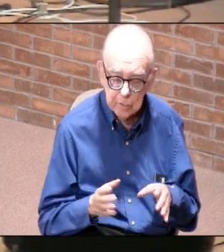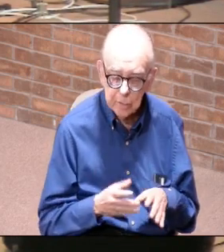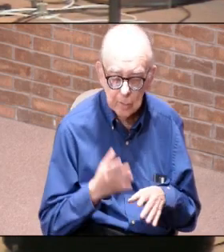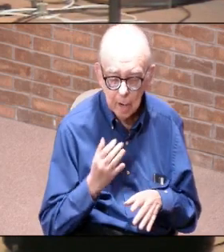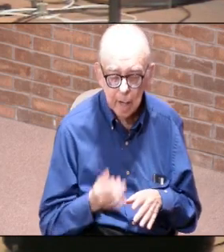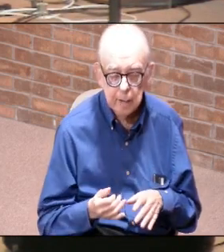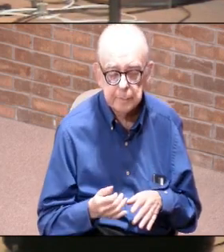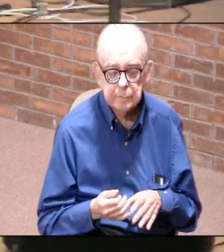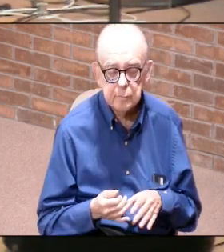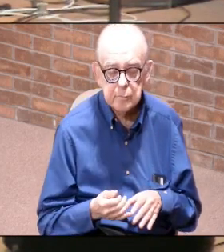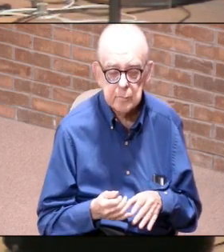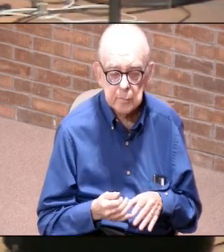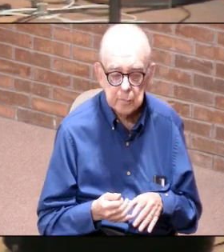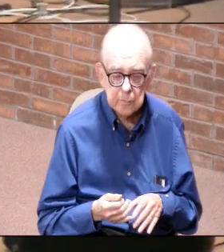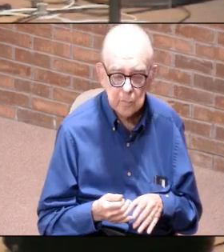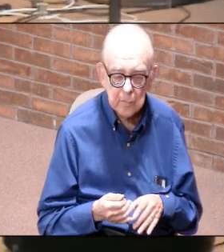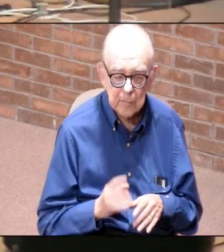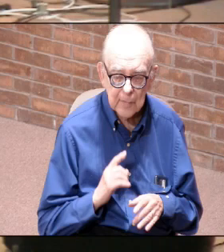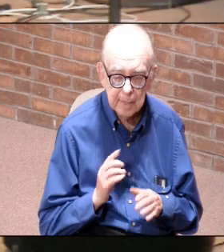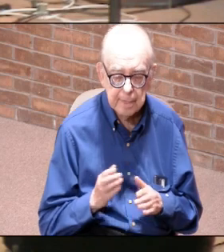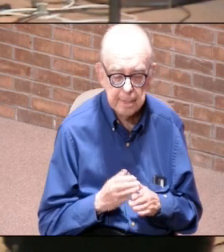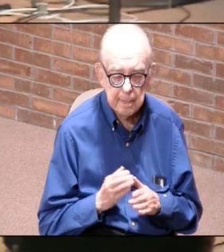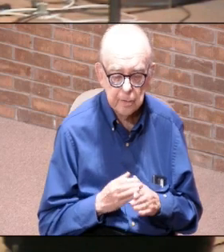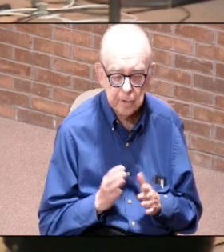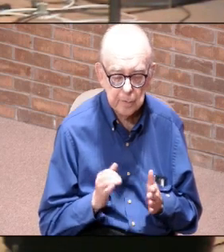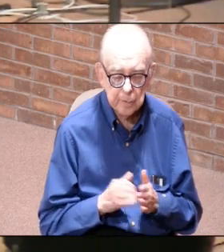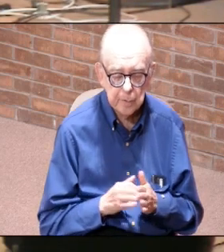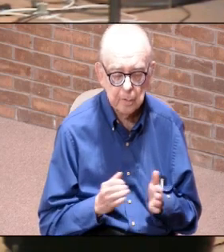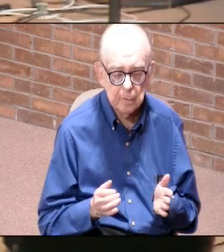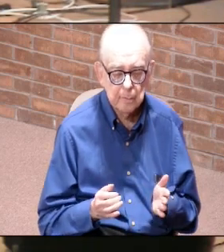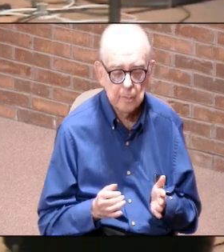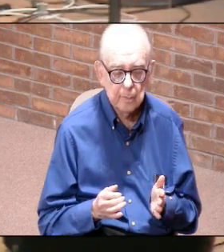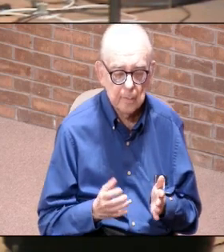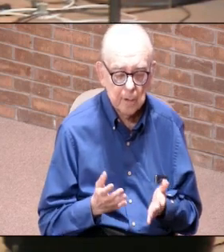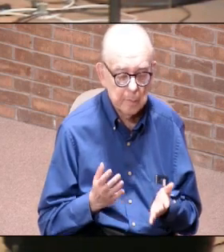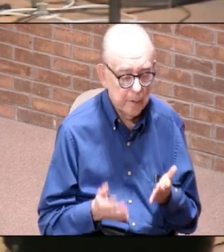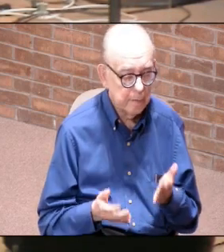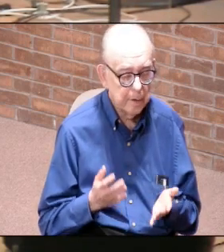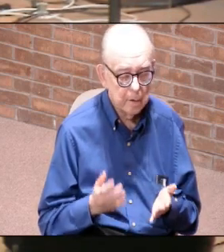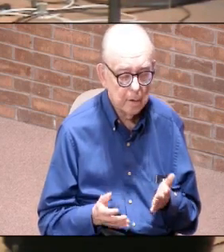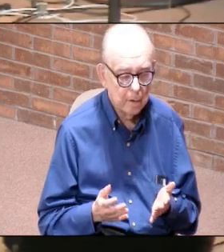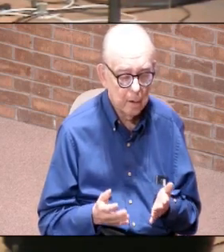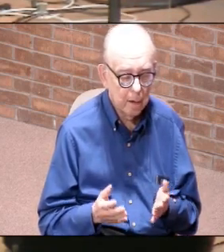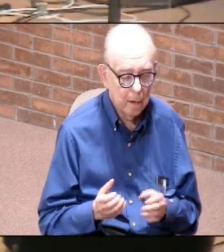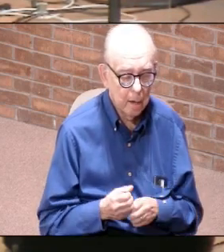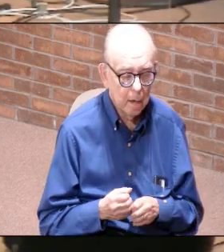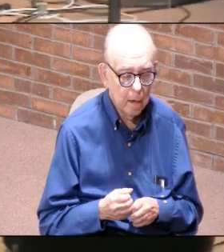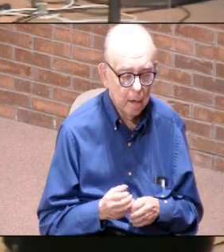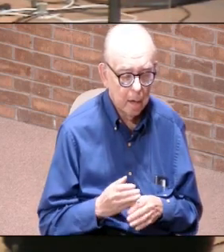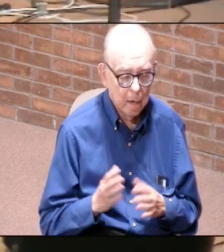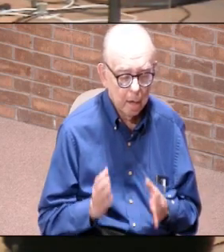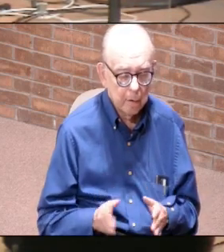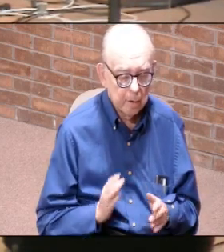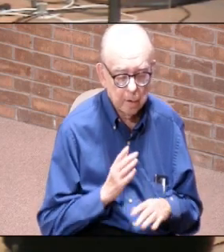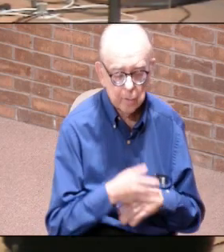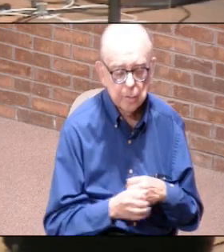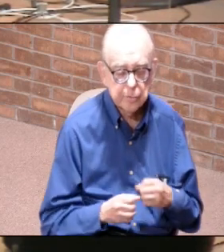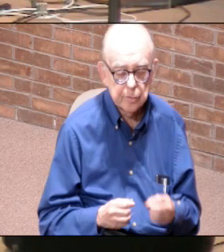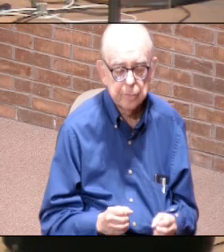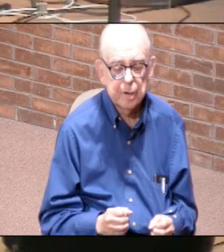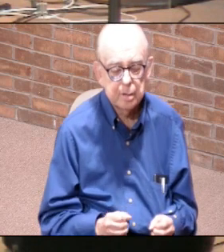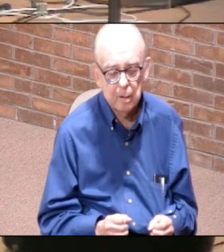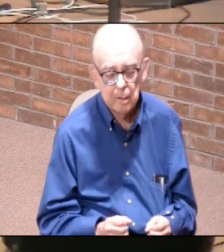Why? Let me just kind of share it like this. Maybe you've got a neighbor just across the